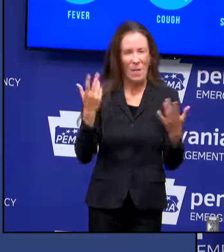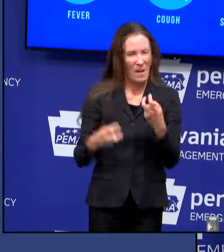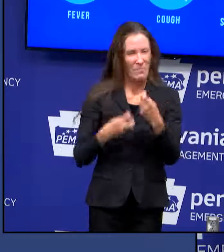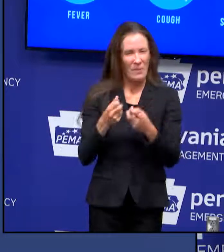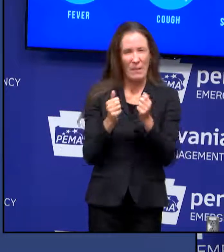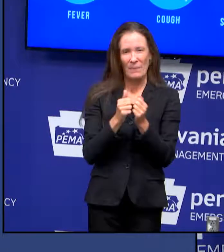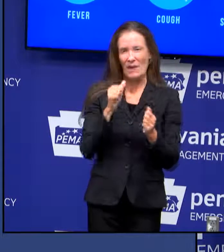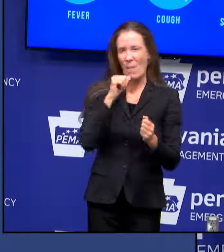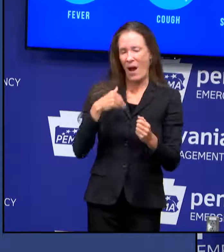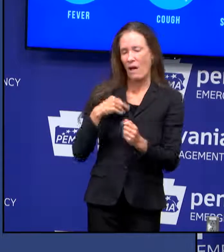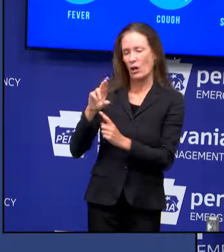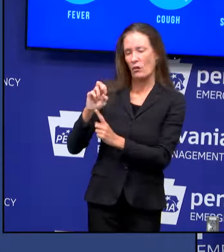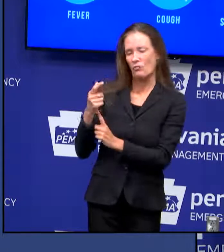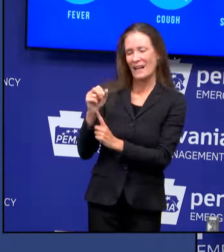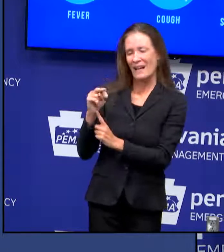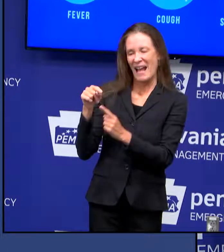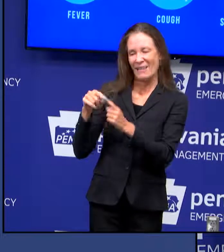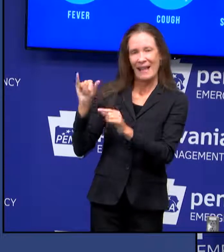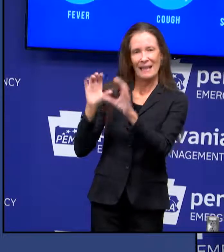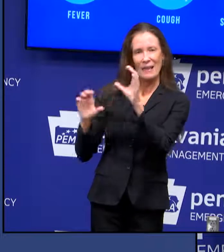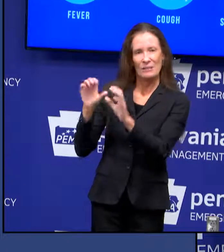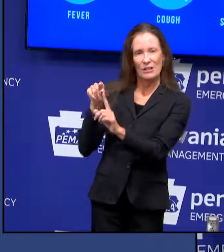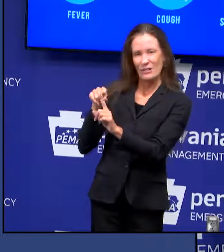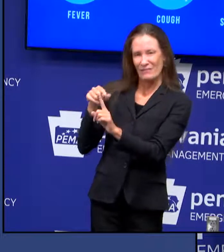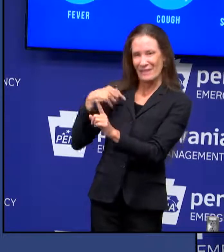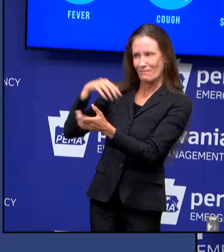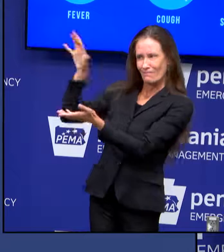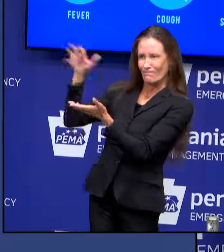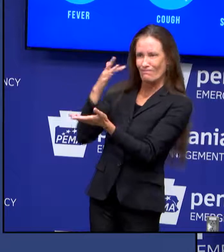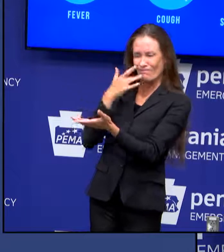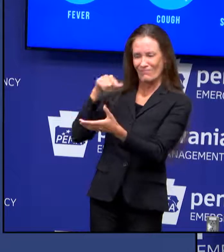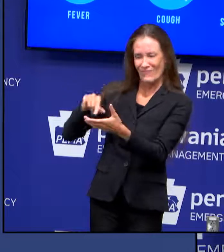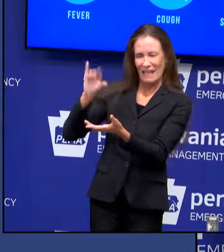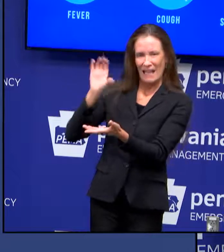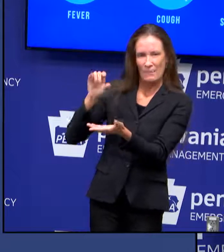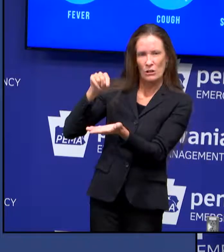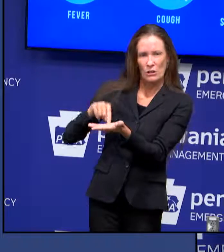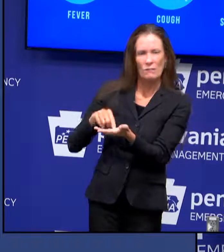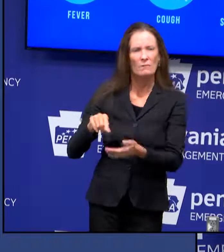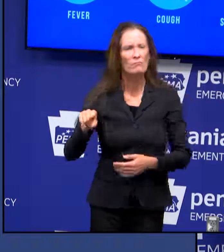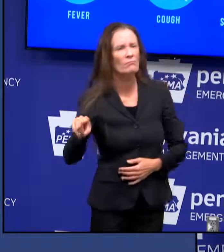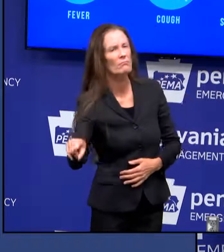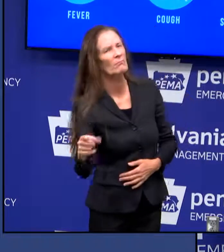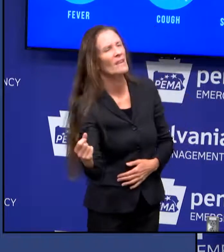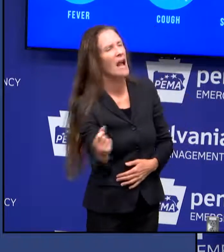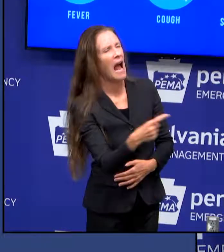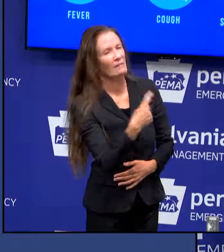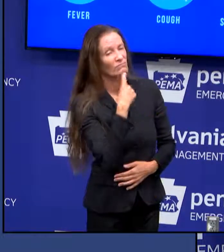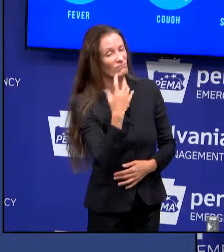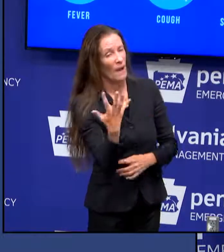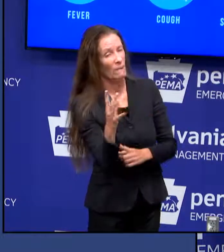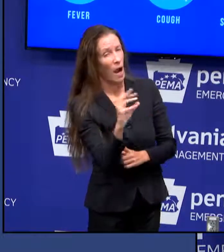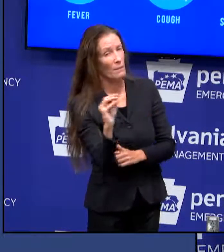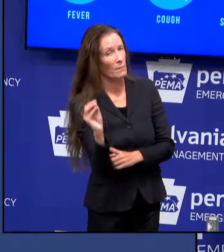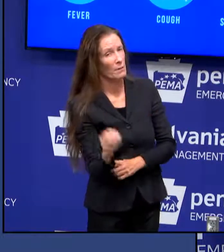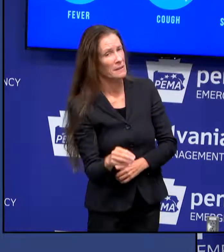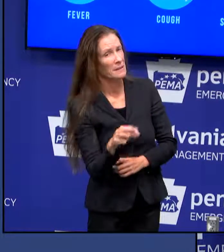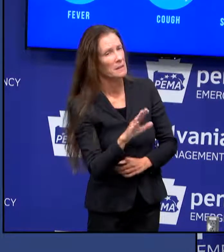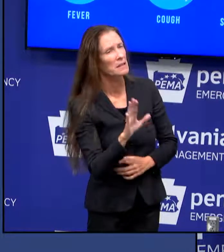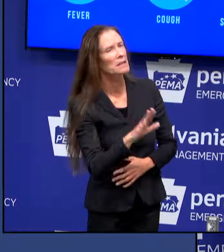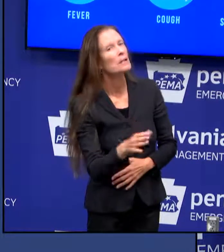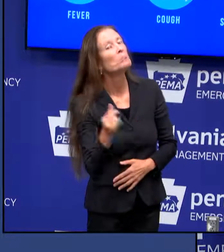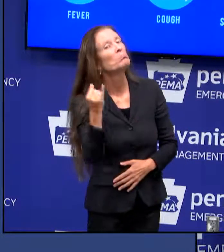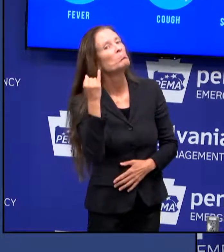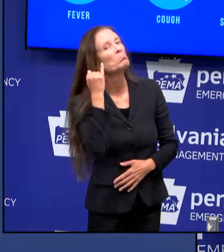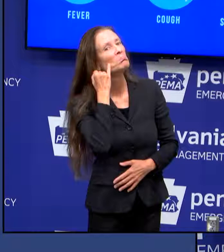You mentioned 5%. So should I assume that 5% would, that if we were able to do that, that would